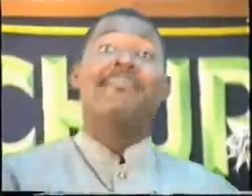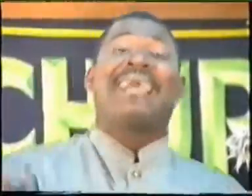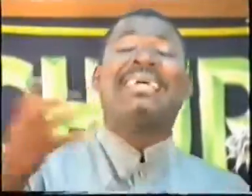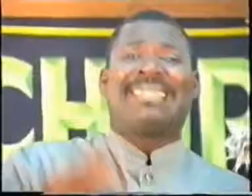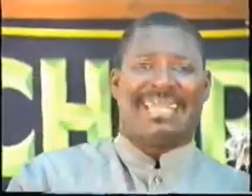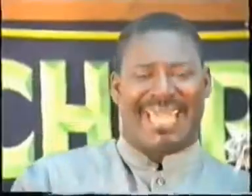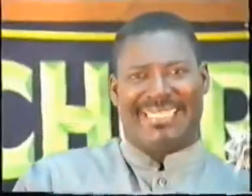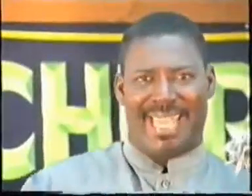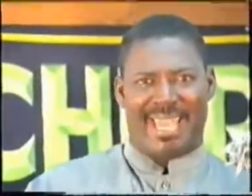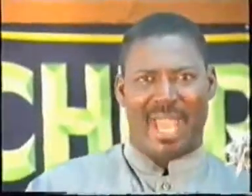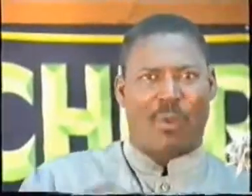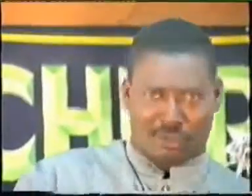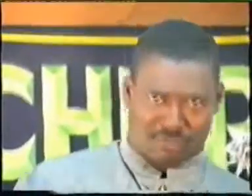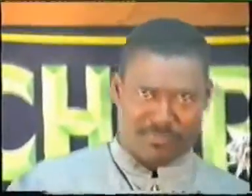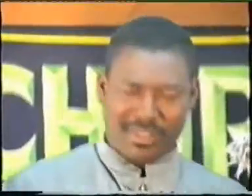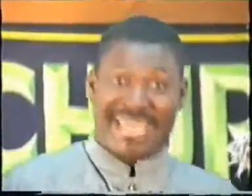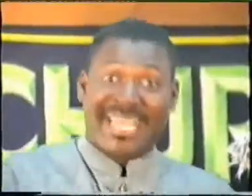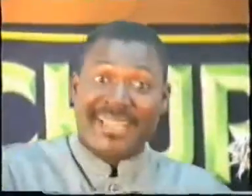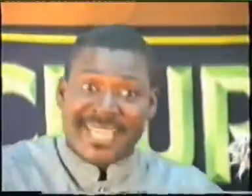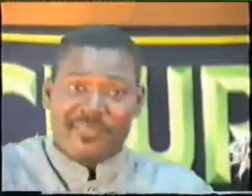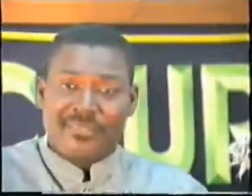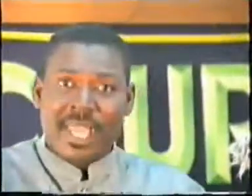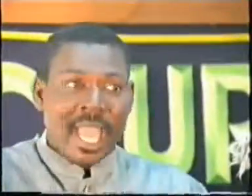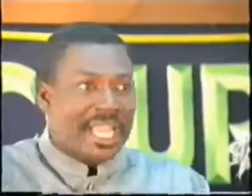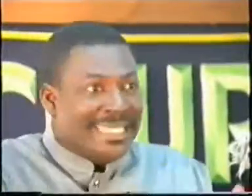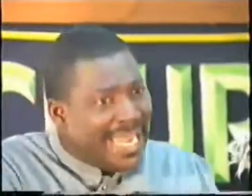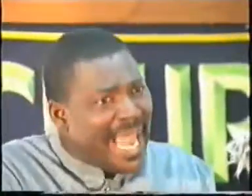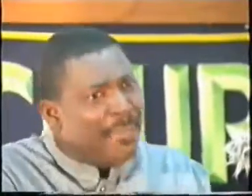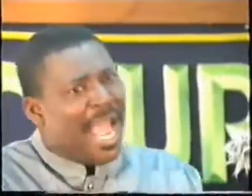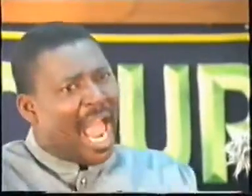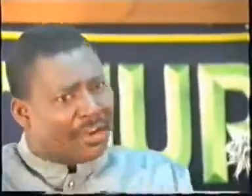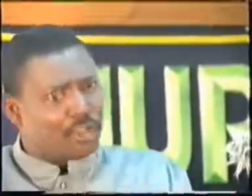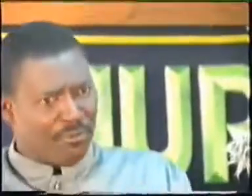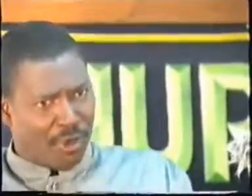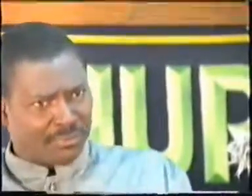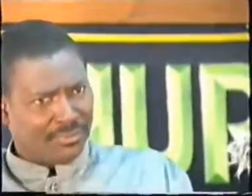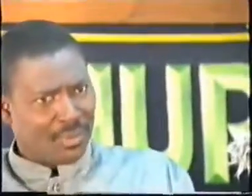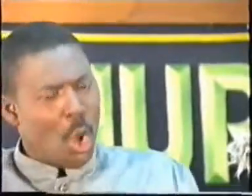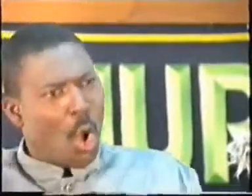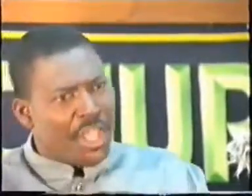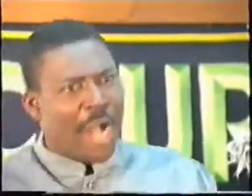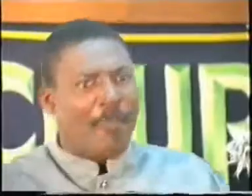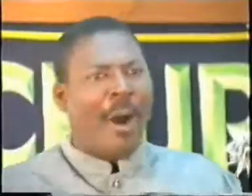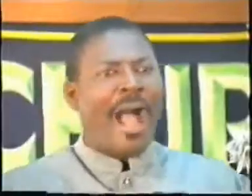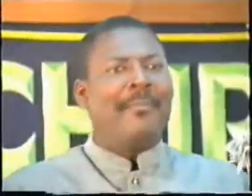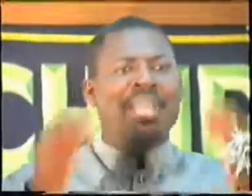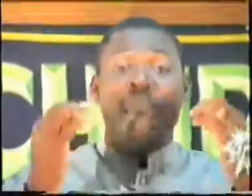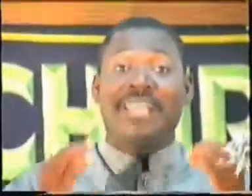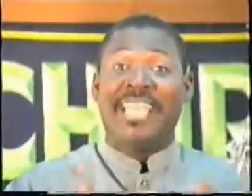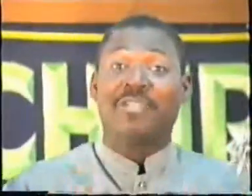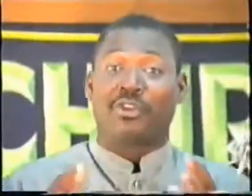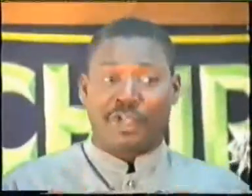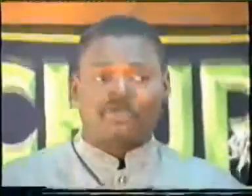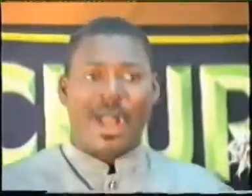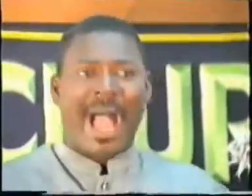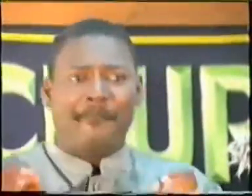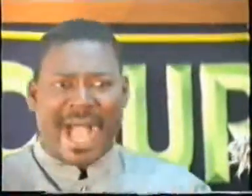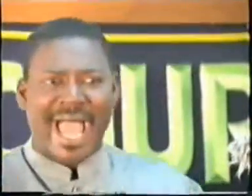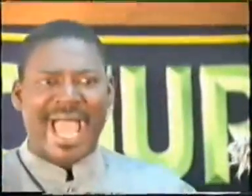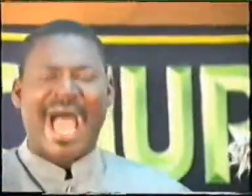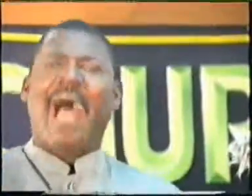bio nemu eye Melchizedek edie ekwanso asɛne sɛ yɛne yɛbɛyɛ akristofo no onyankopon ama